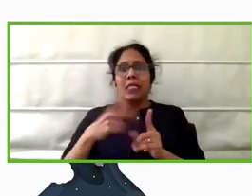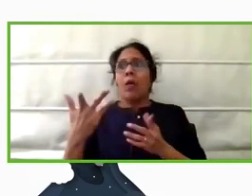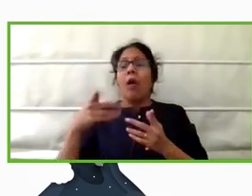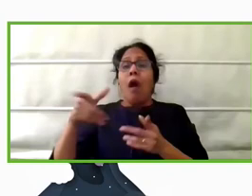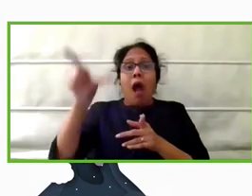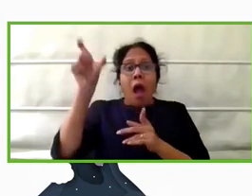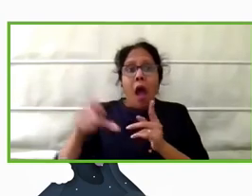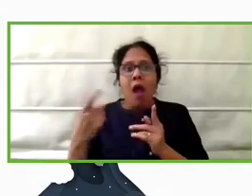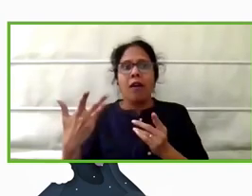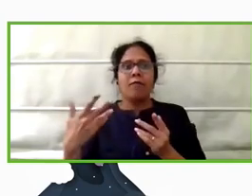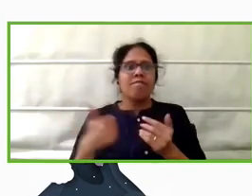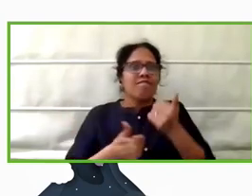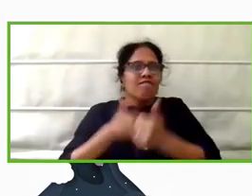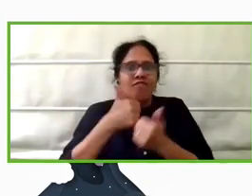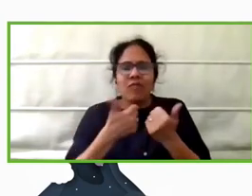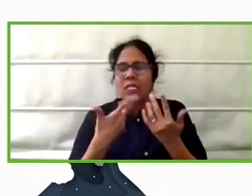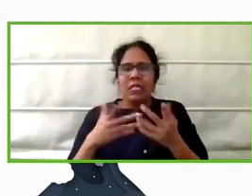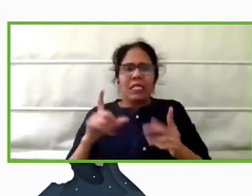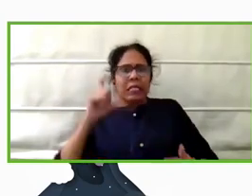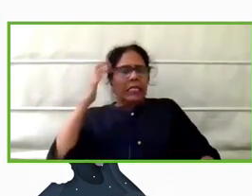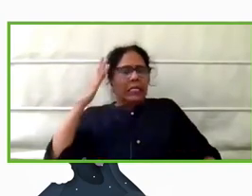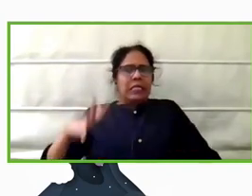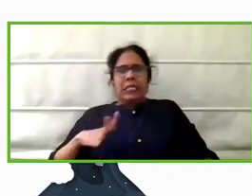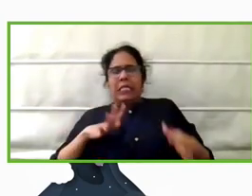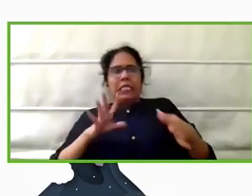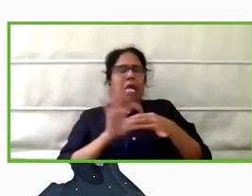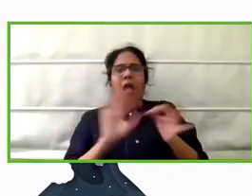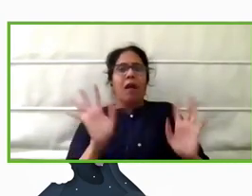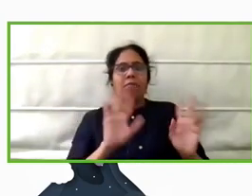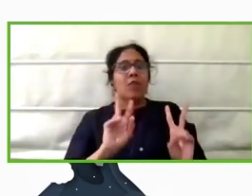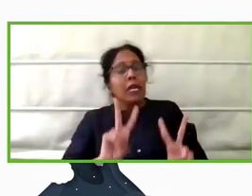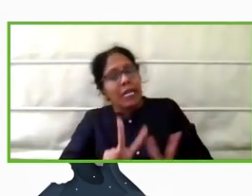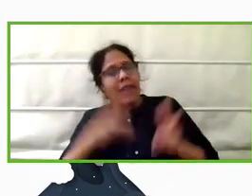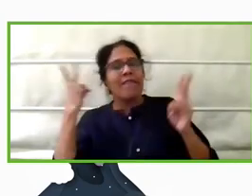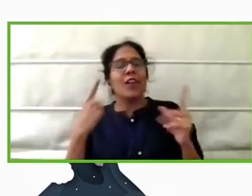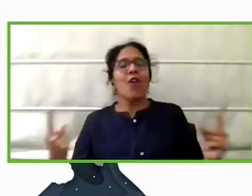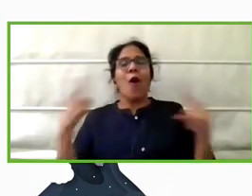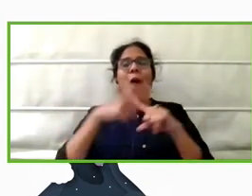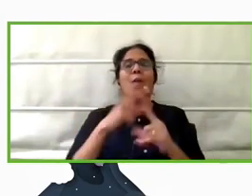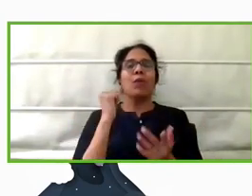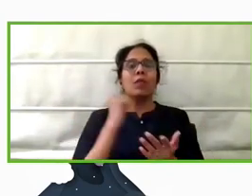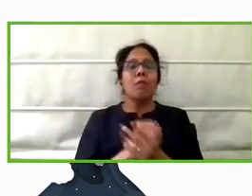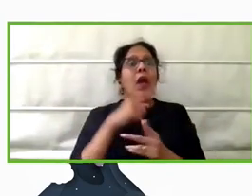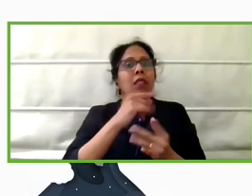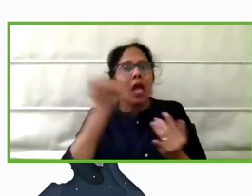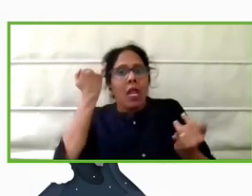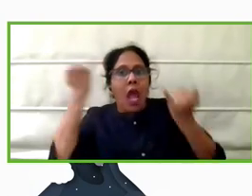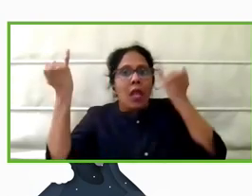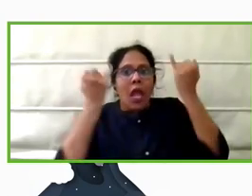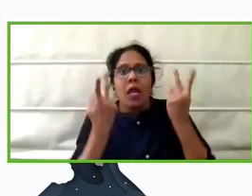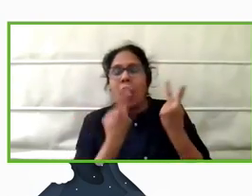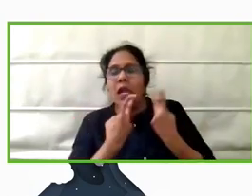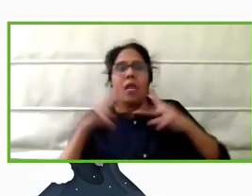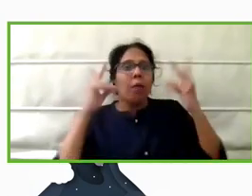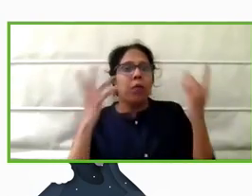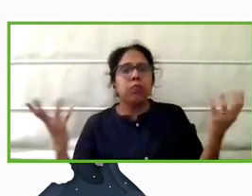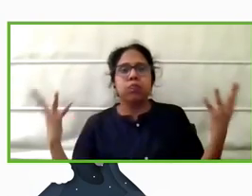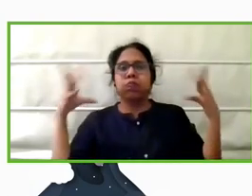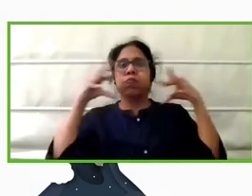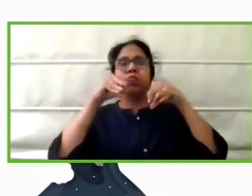functional, but they make you uncomfortable. And that's how you bring in richness of ideas. And so we've been very strongly focused on